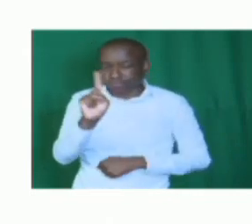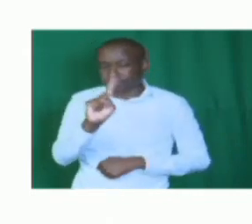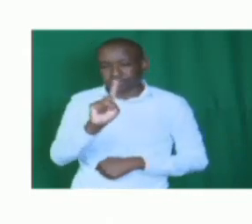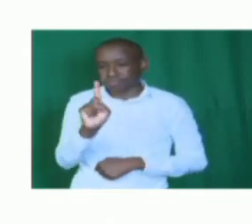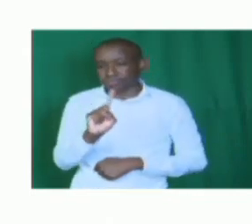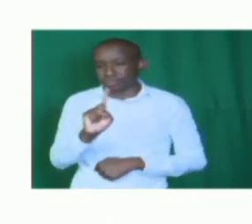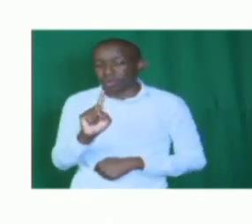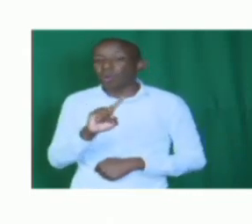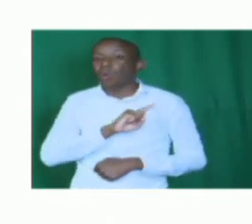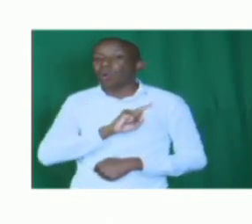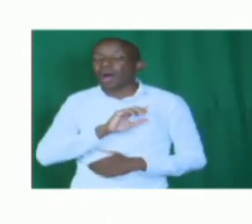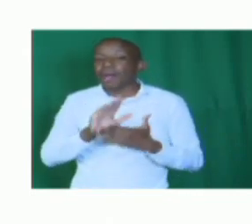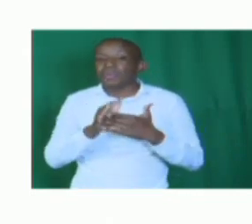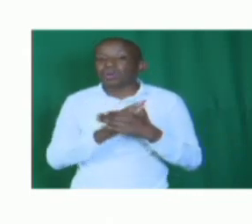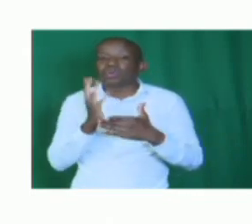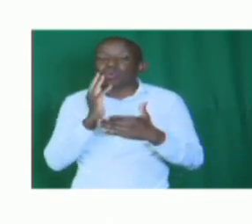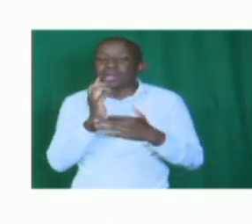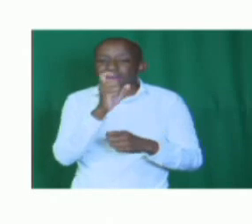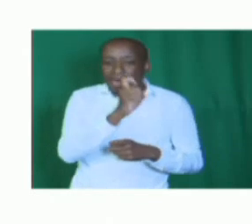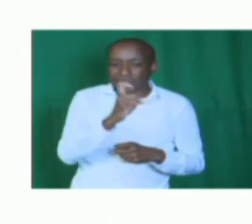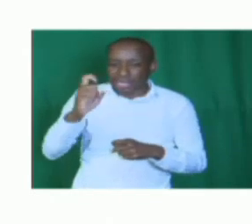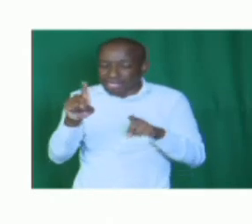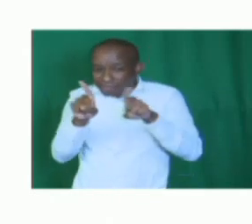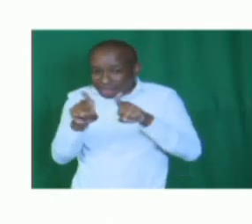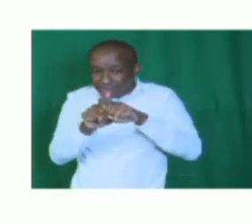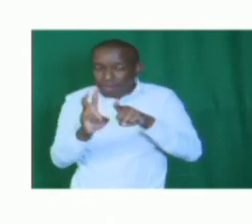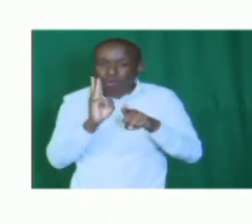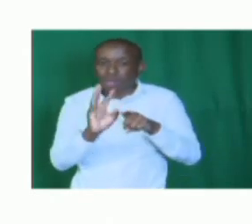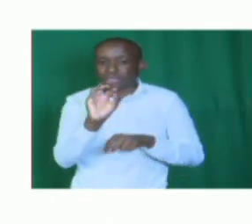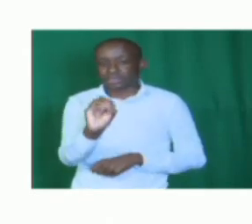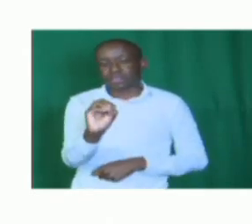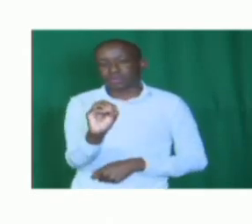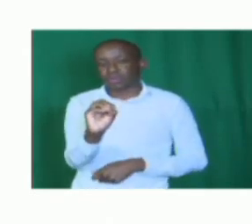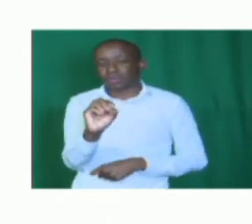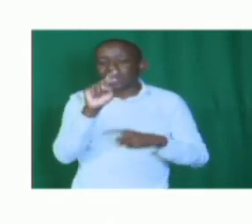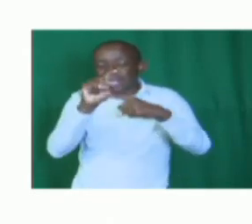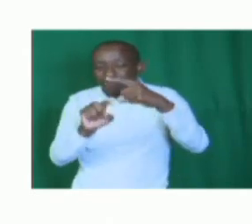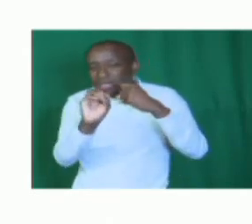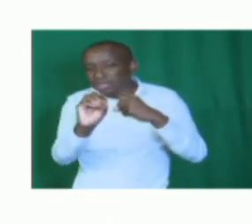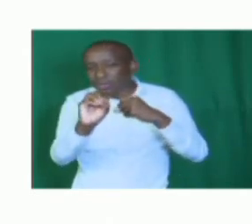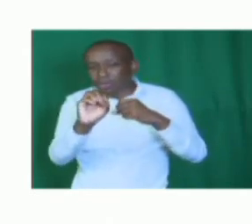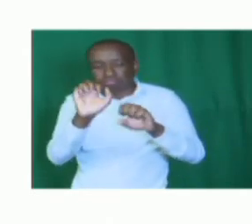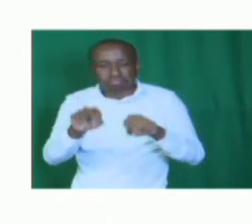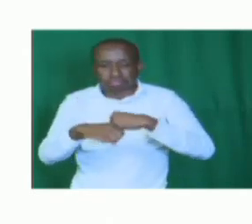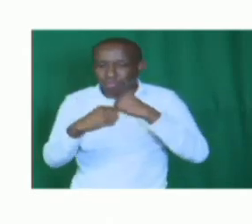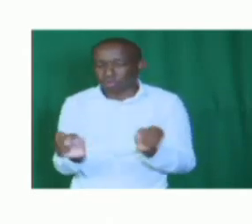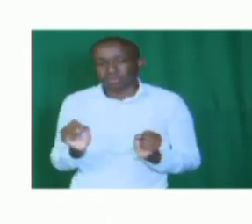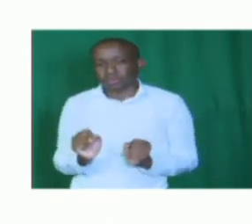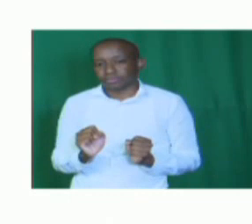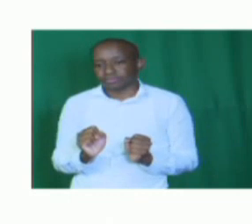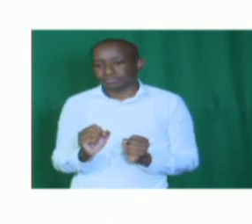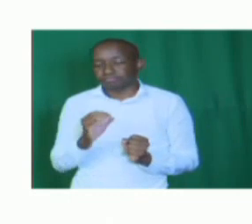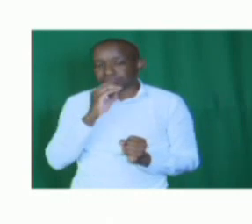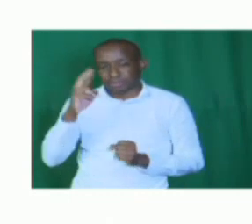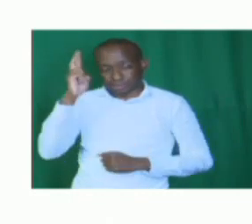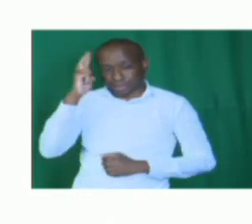up dividing by a 0, which is not allowed in mathematics. So this is what you should